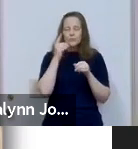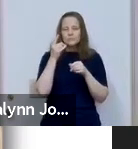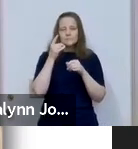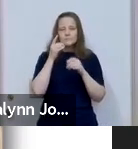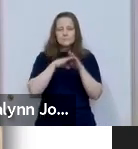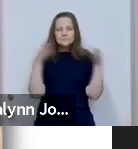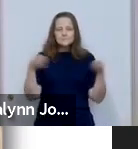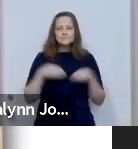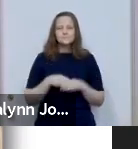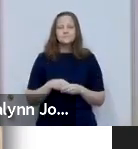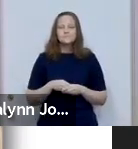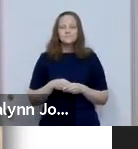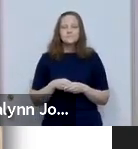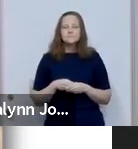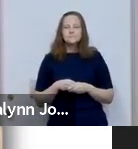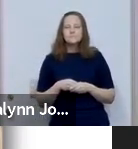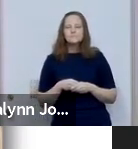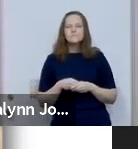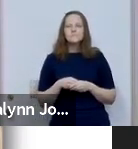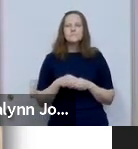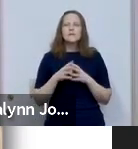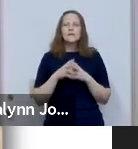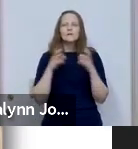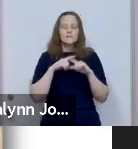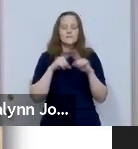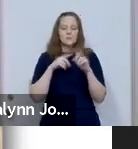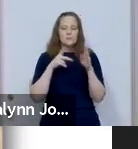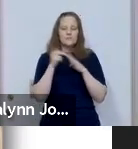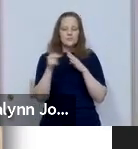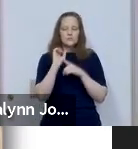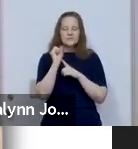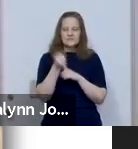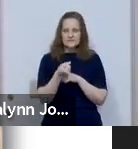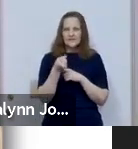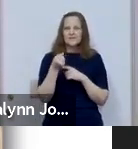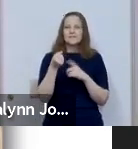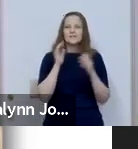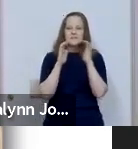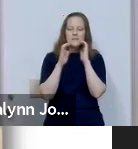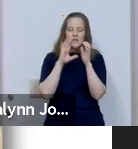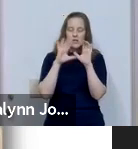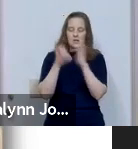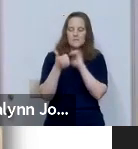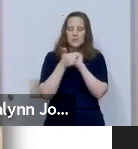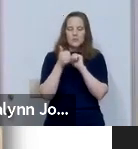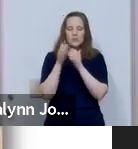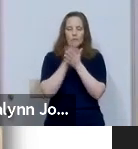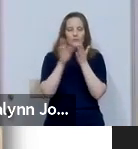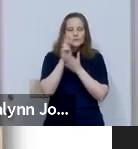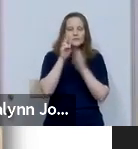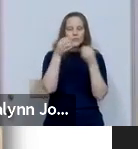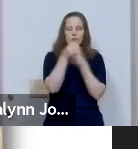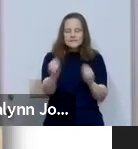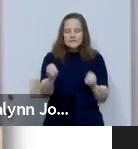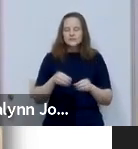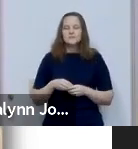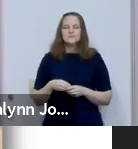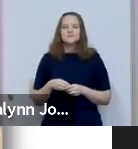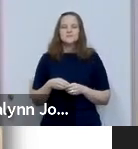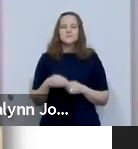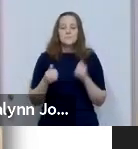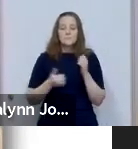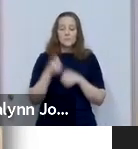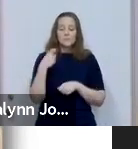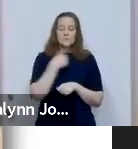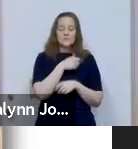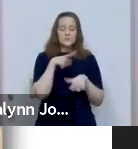reopening. Working with a lot of different professional societies and comparing notes with other universities and organizations. Most of us are taking a